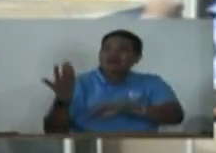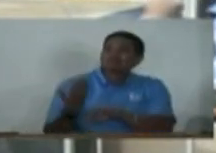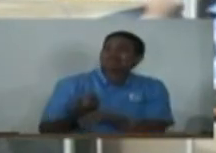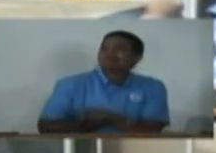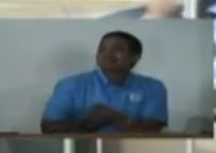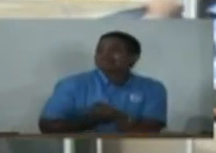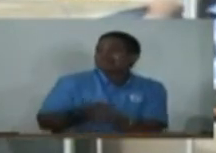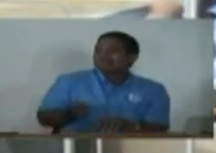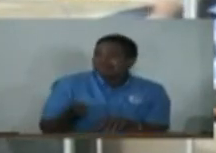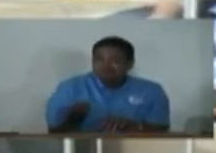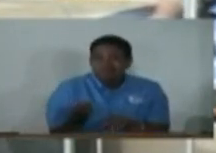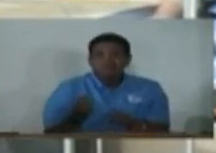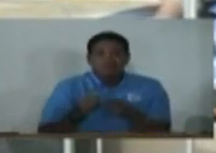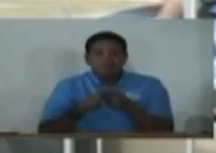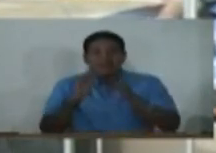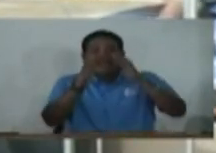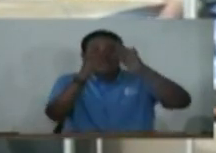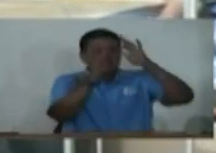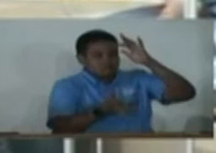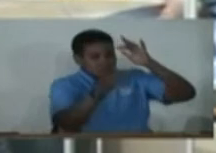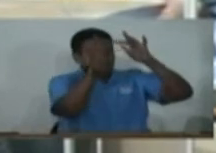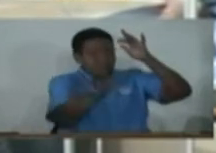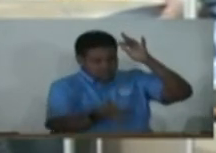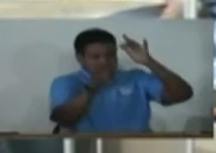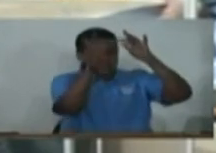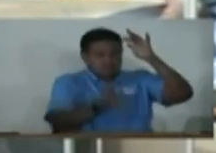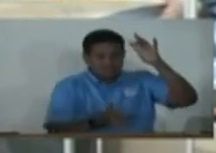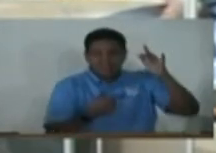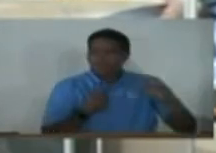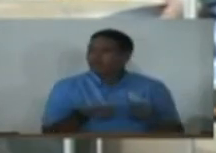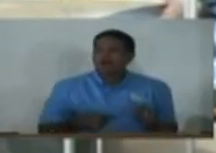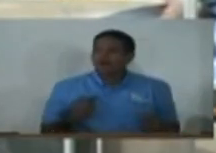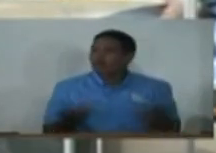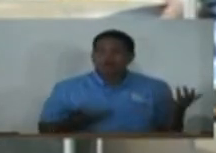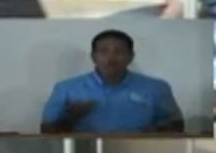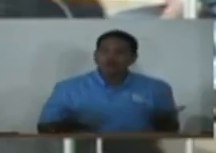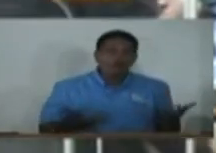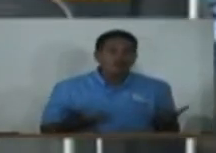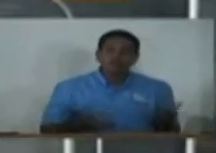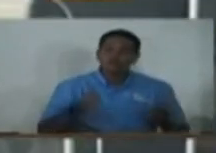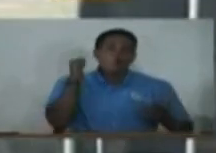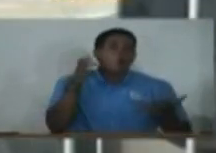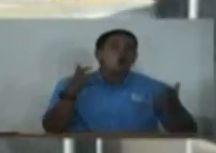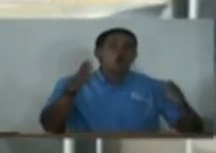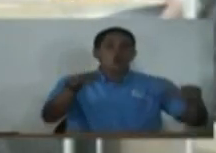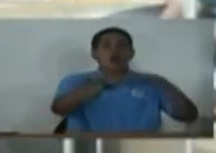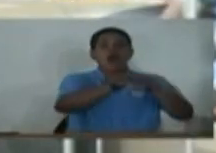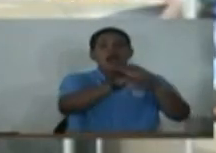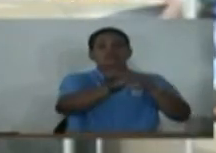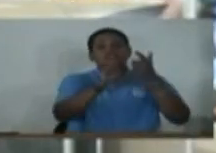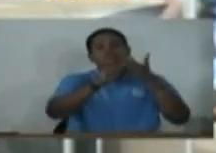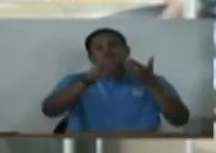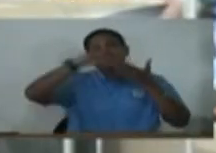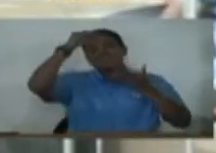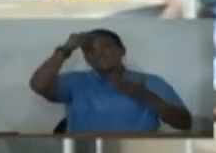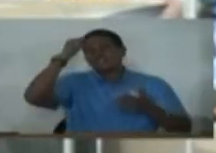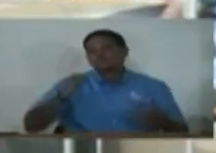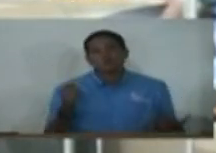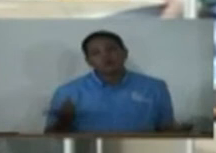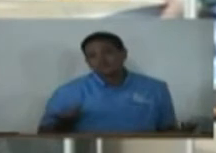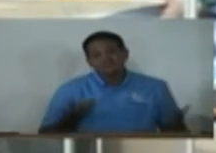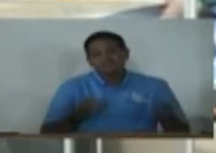access to the internet to enable virtual connections and virtual work and learning.